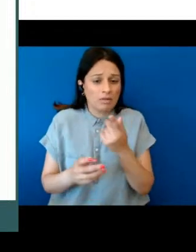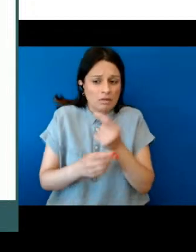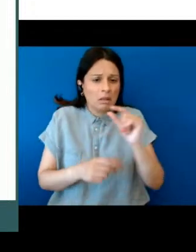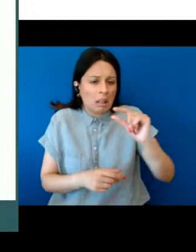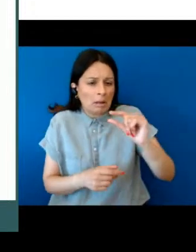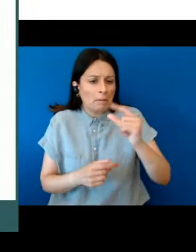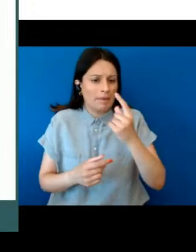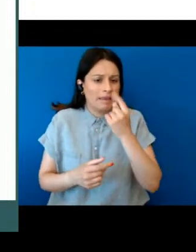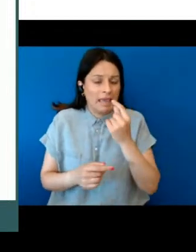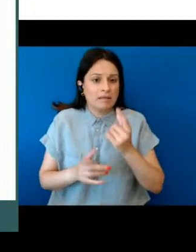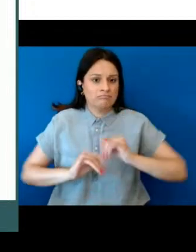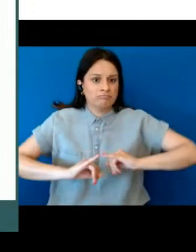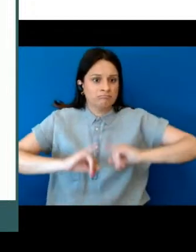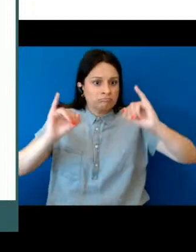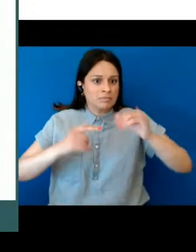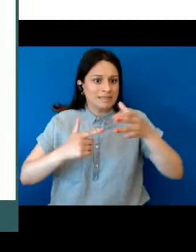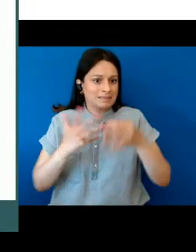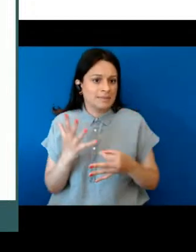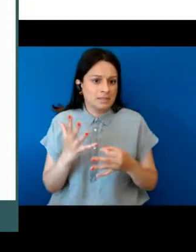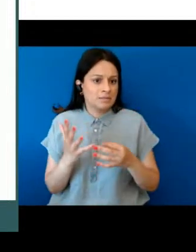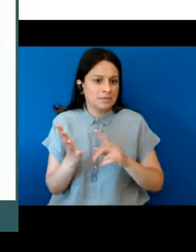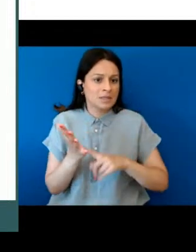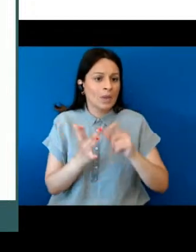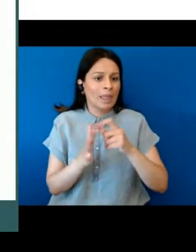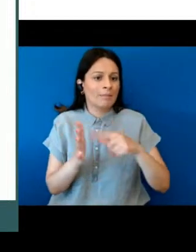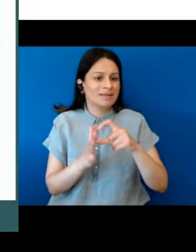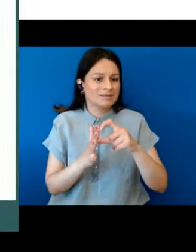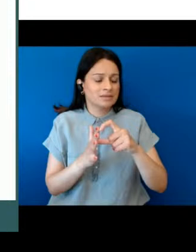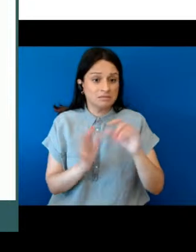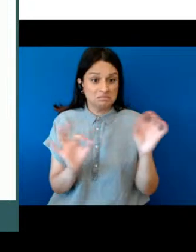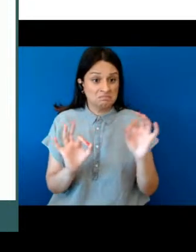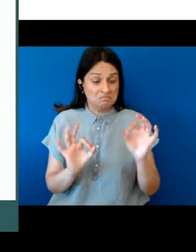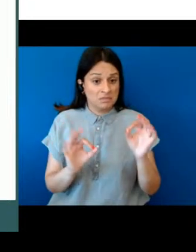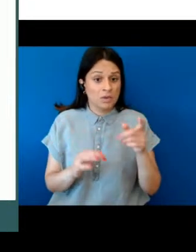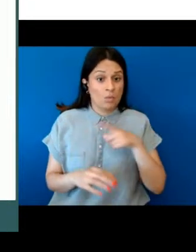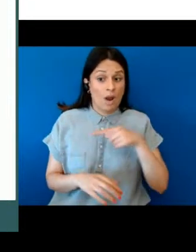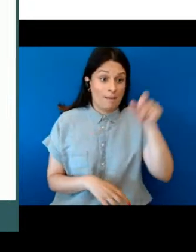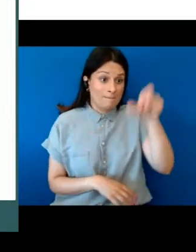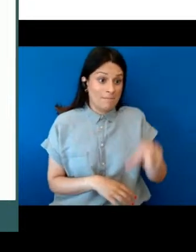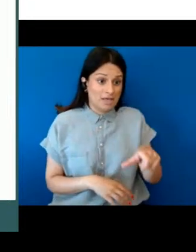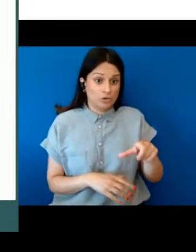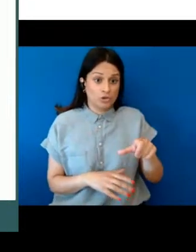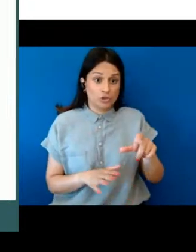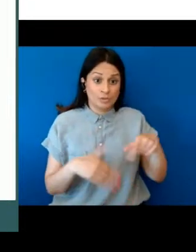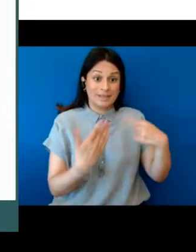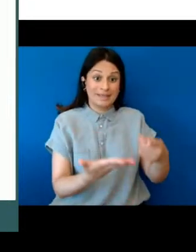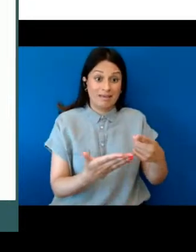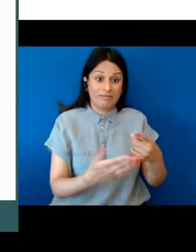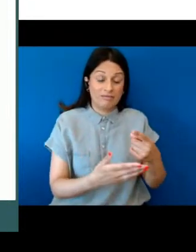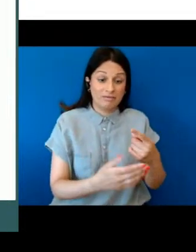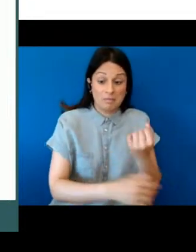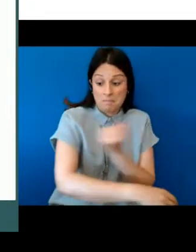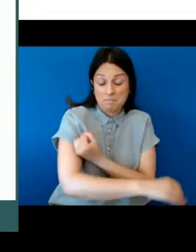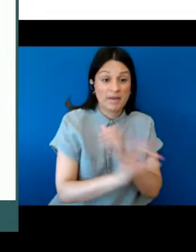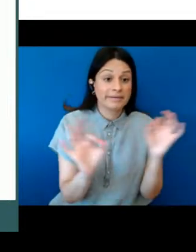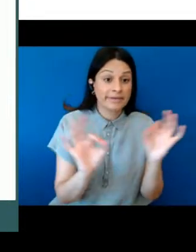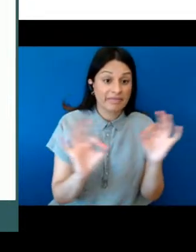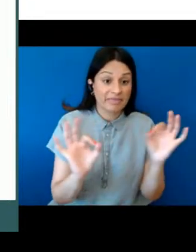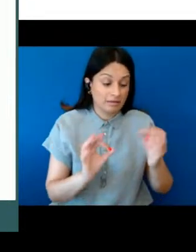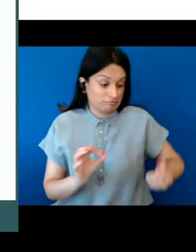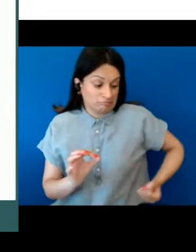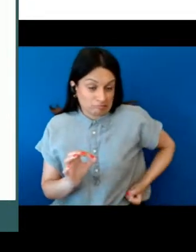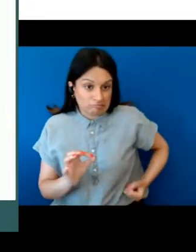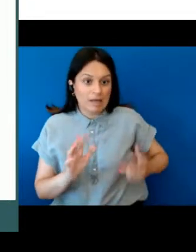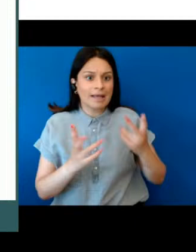severe symptoms, and in general, those patients aren't prescribed EpiPens. However, if you test positive to something else